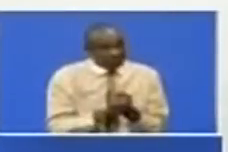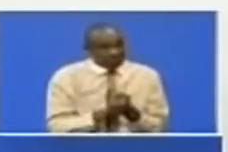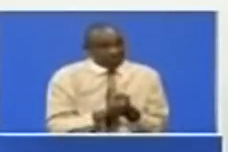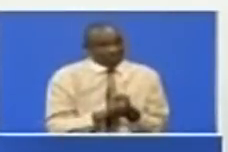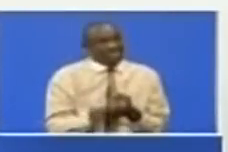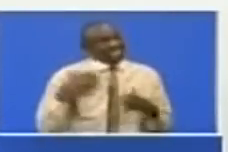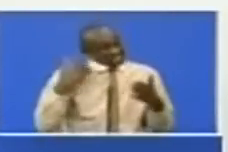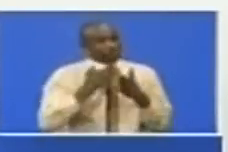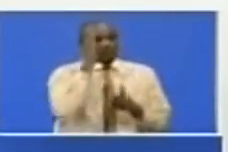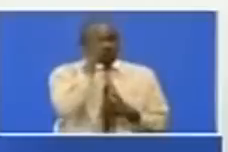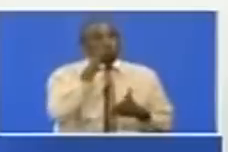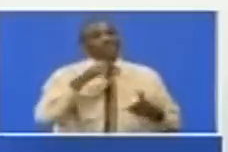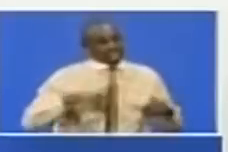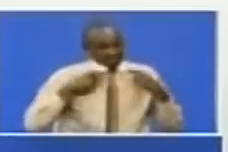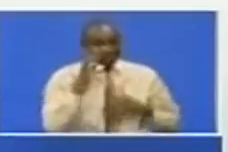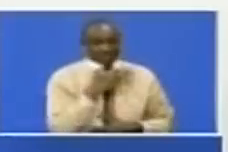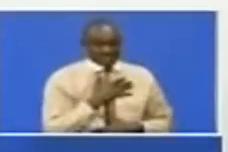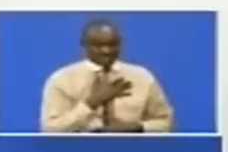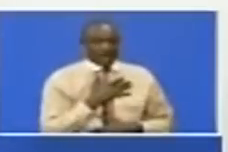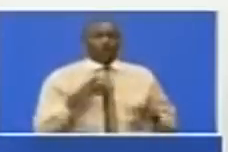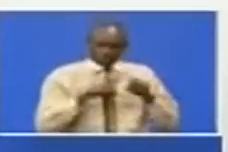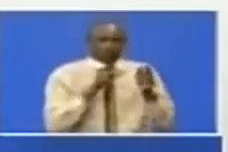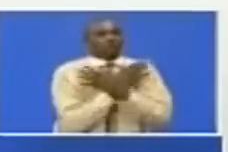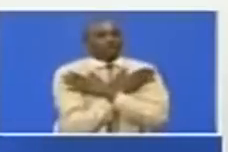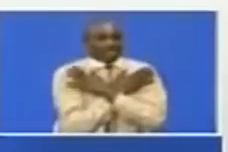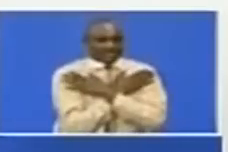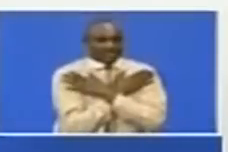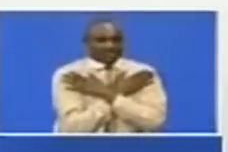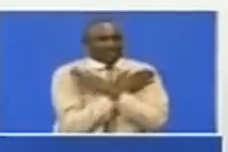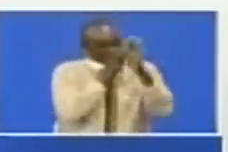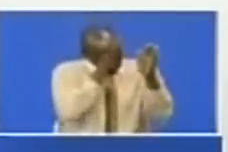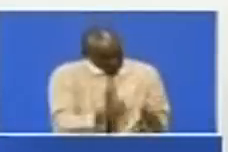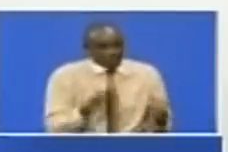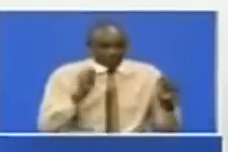and in the grace of God that is upon my life. And also a friend, you know, somebody mm-hmm. that you are compatible with.